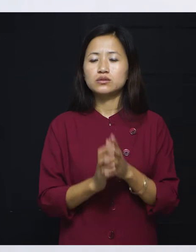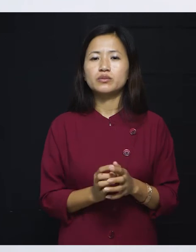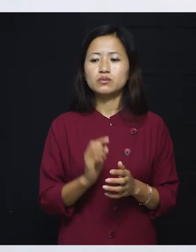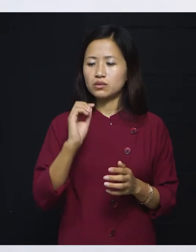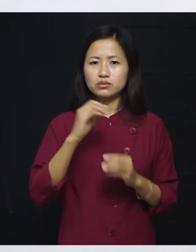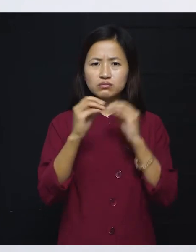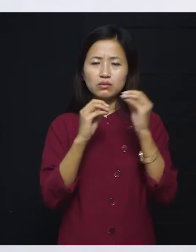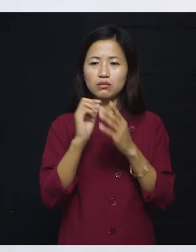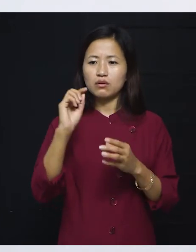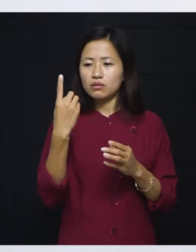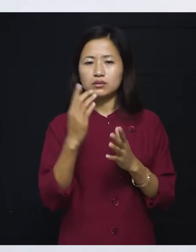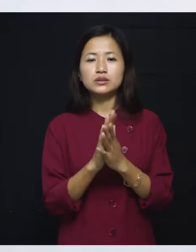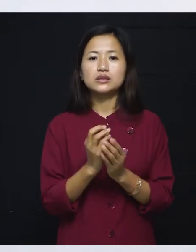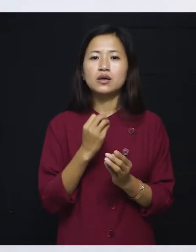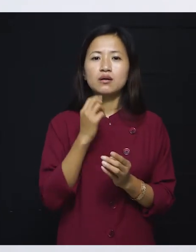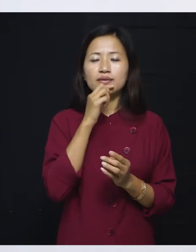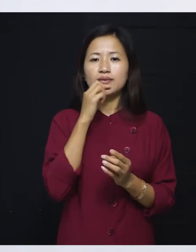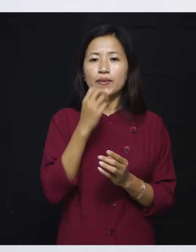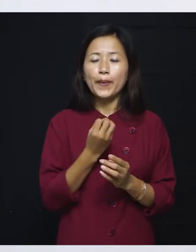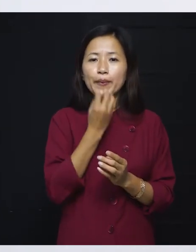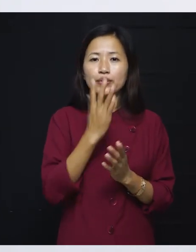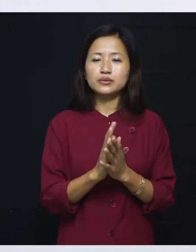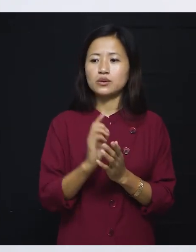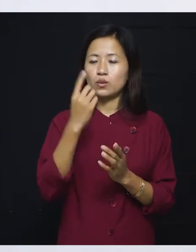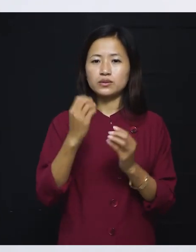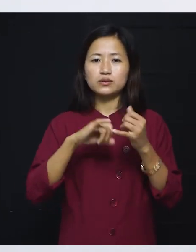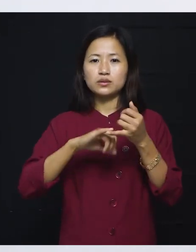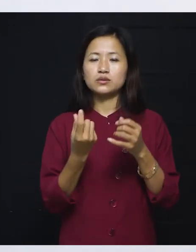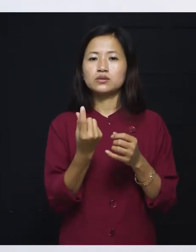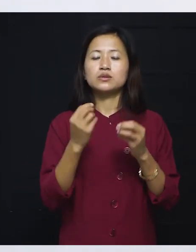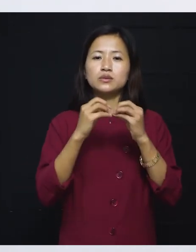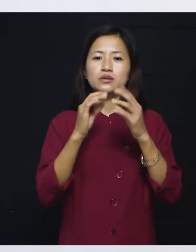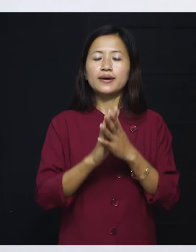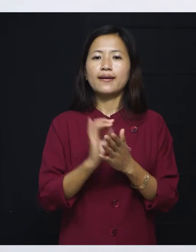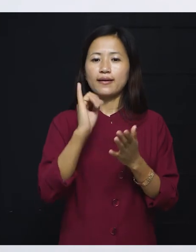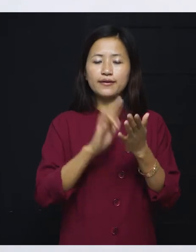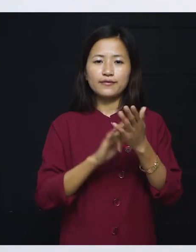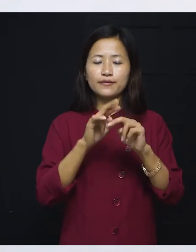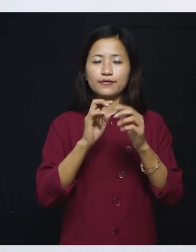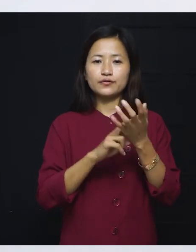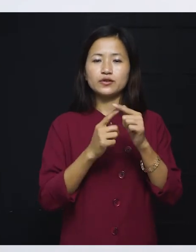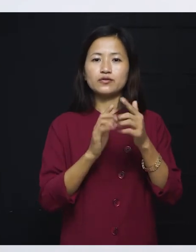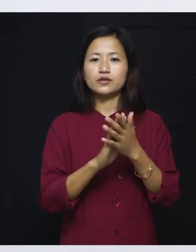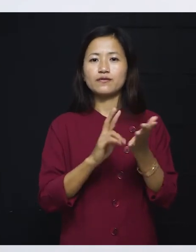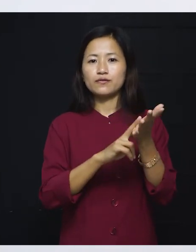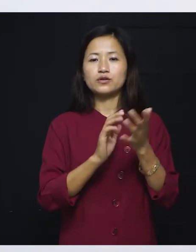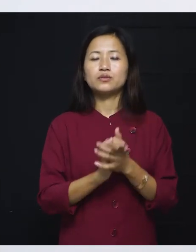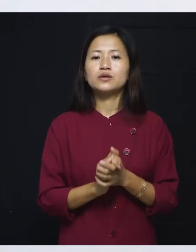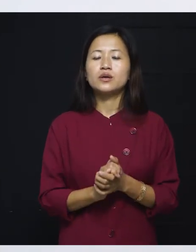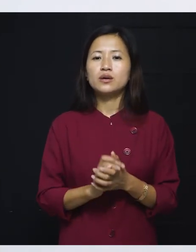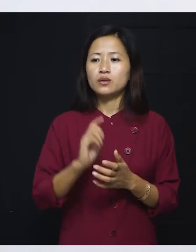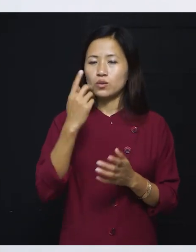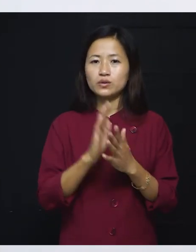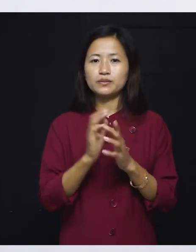right? We are talking about the rose and we have only one subject, we have only one finite verb, and we have only one